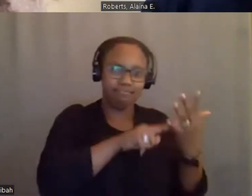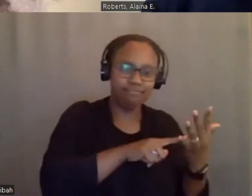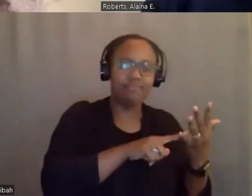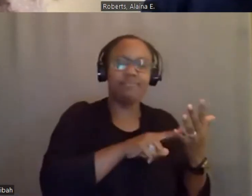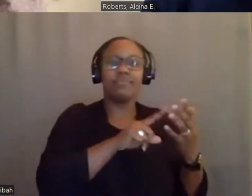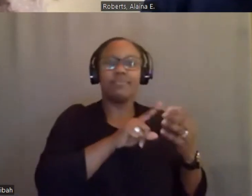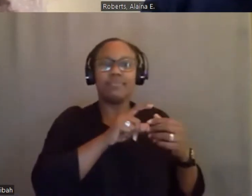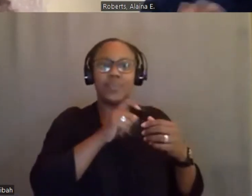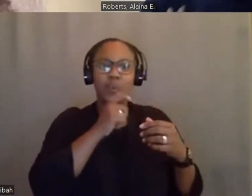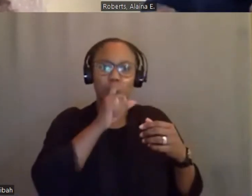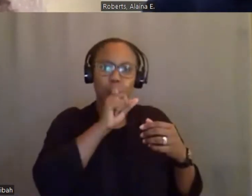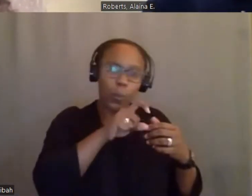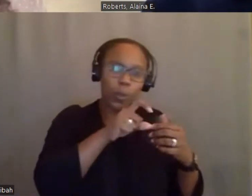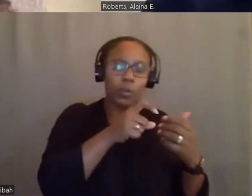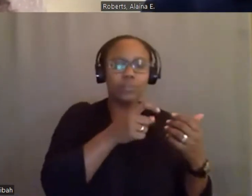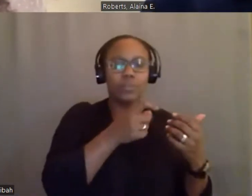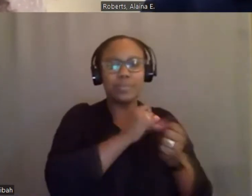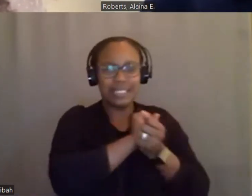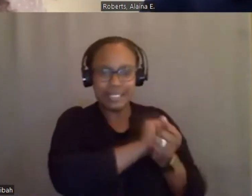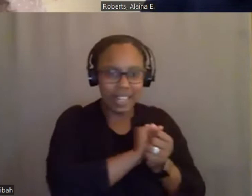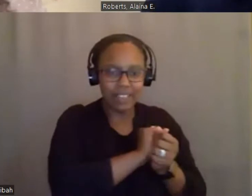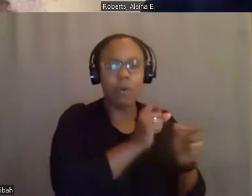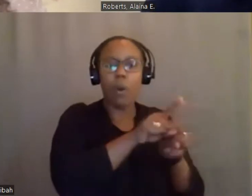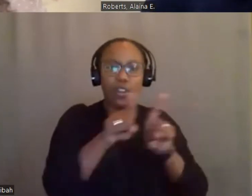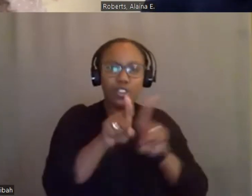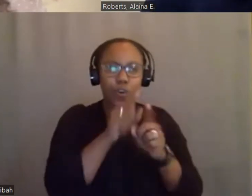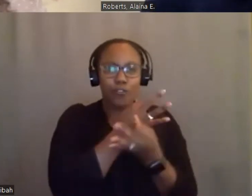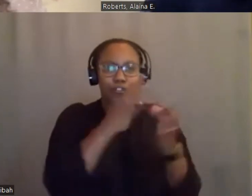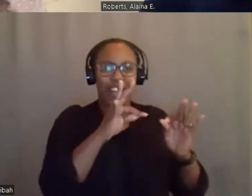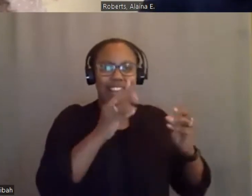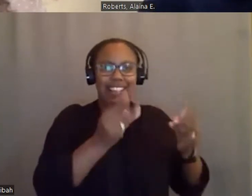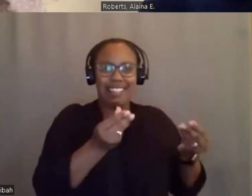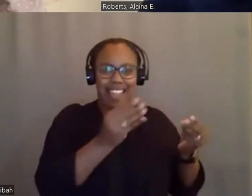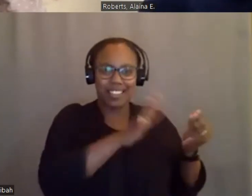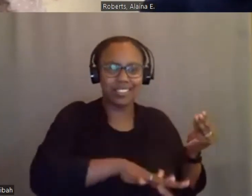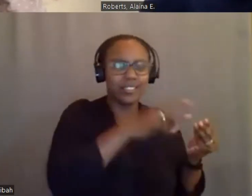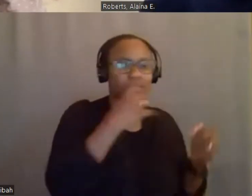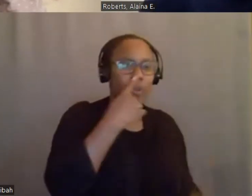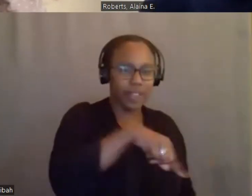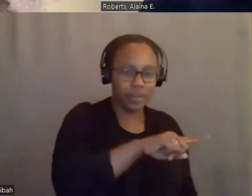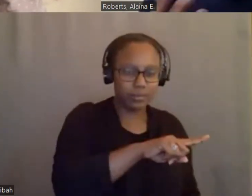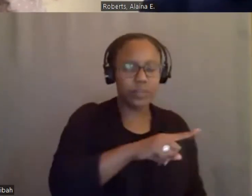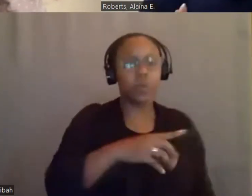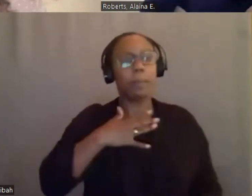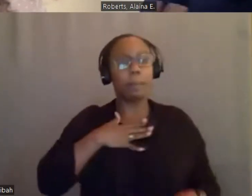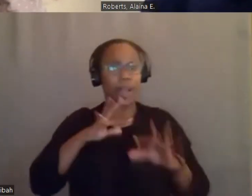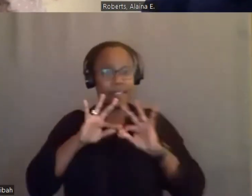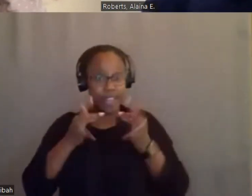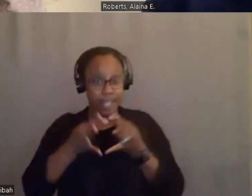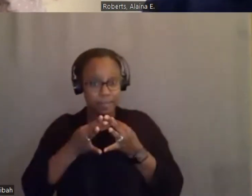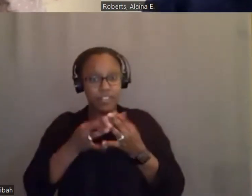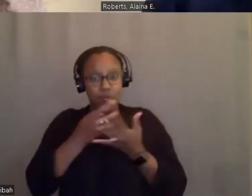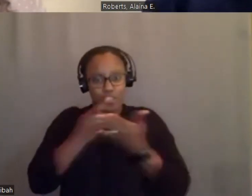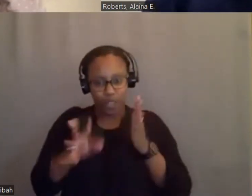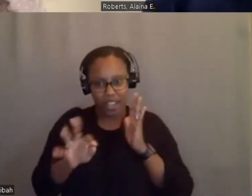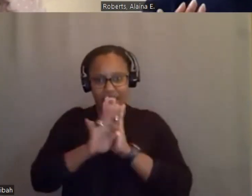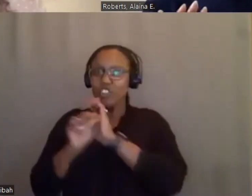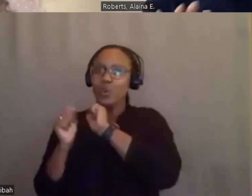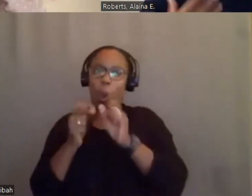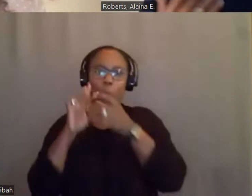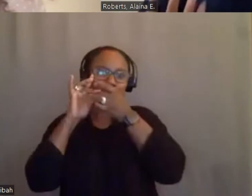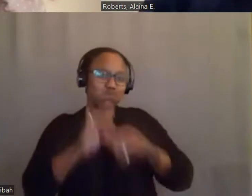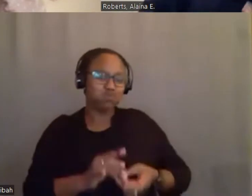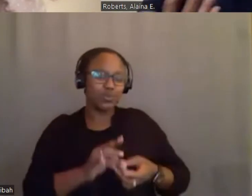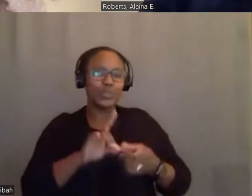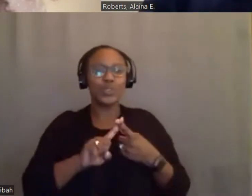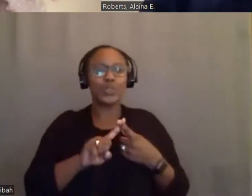free land. And so when I mentioned about my family and, you know, the sources that I found, those sources are all tied to land and the fact that